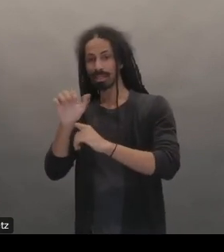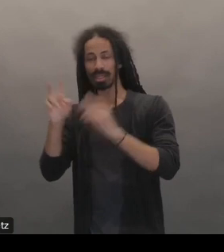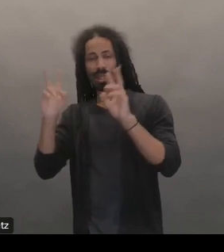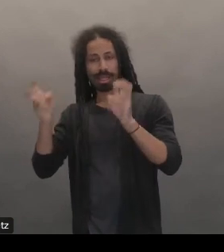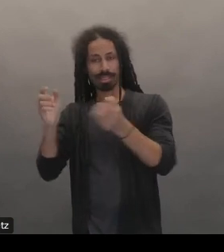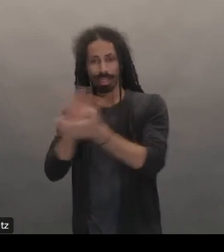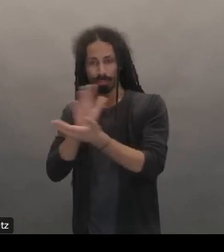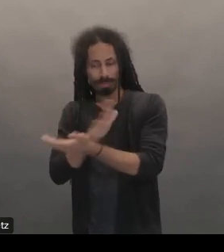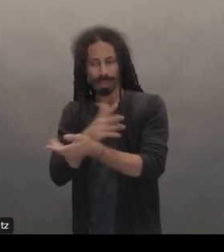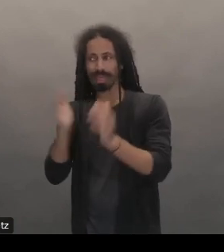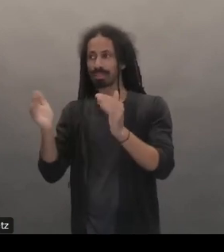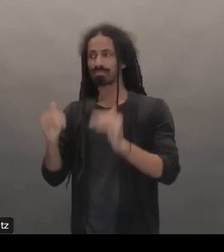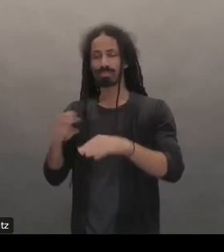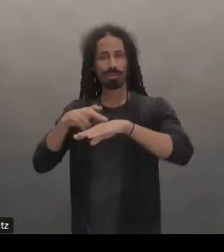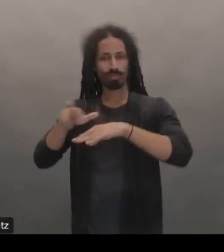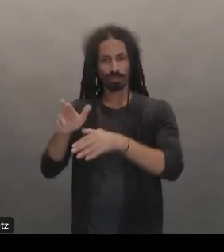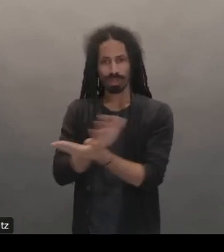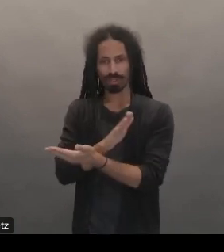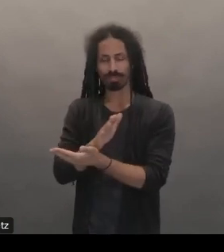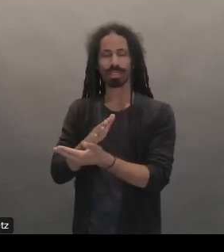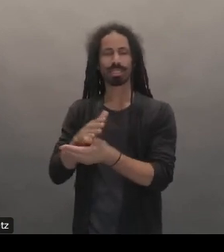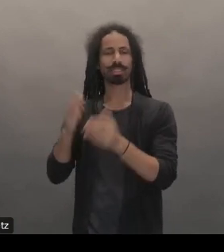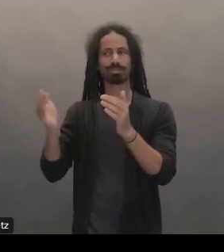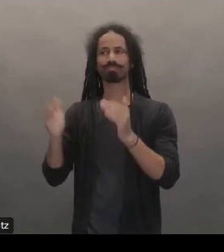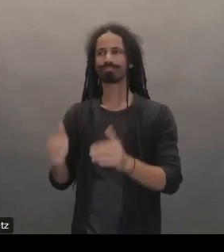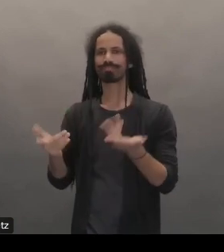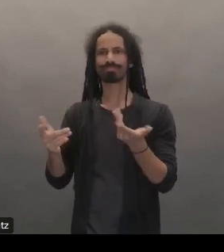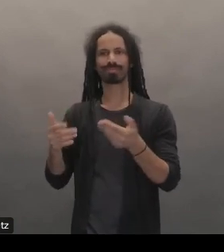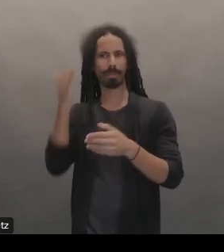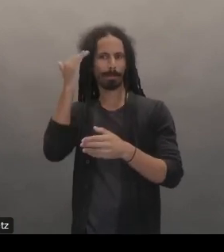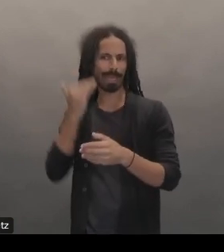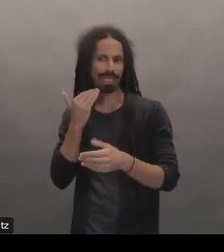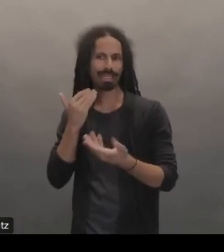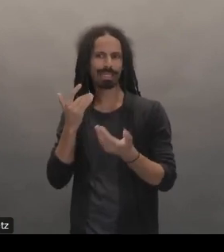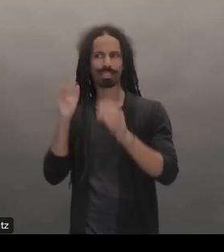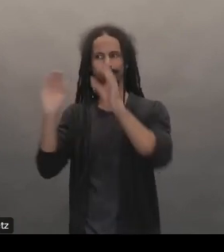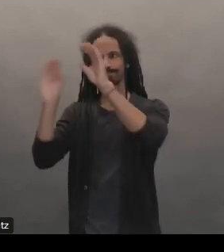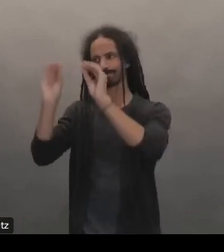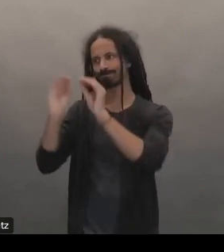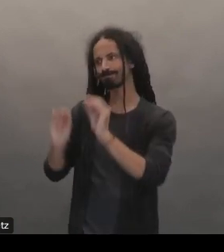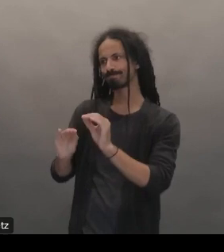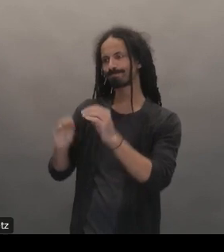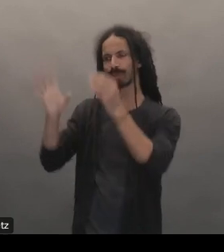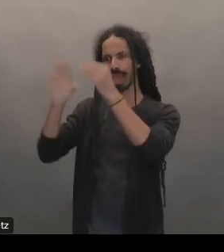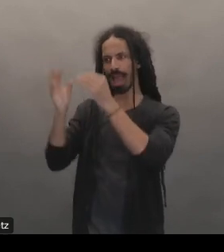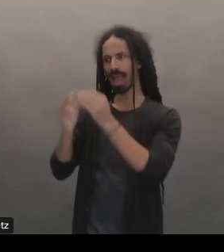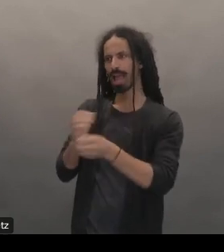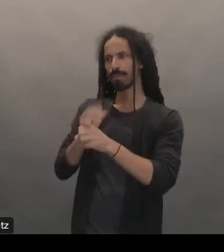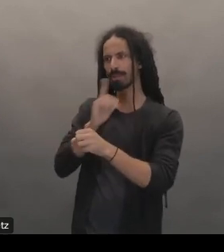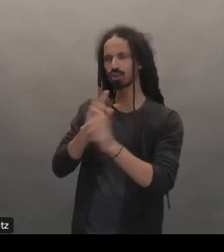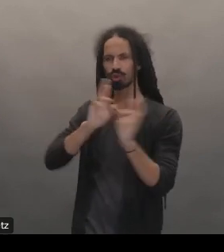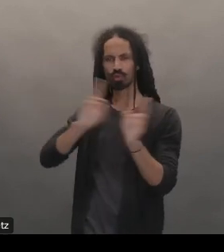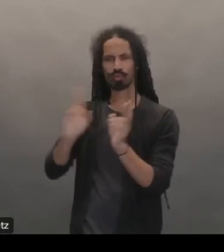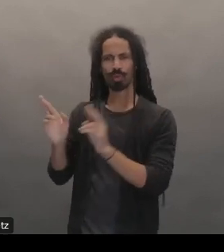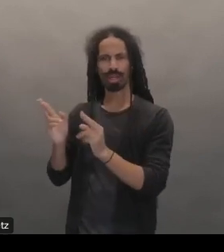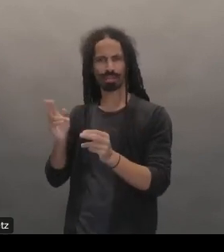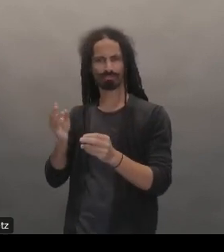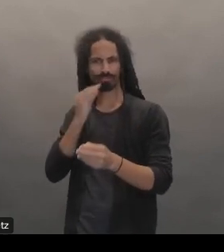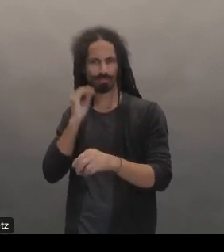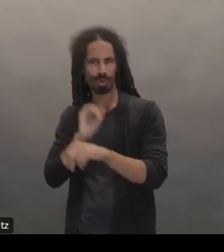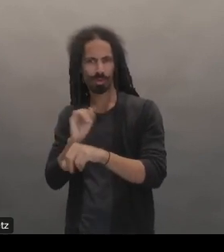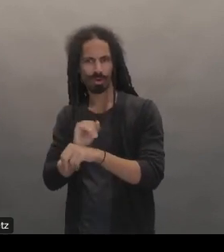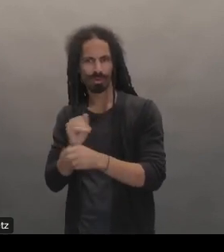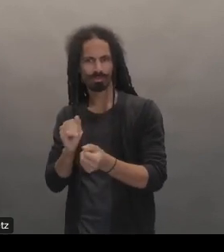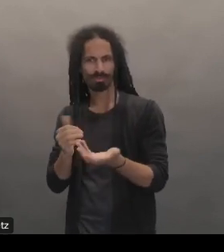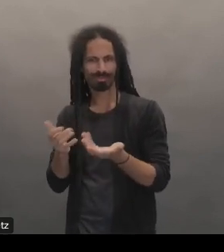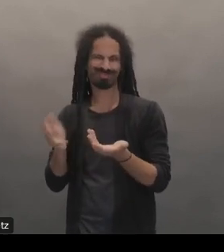going, you could have some headings in there to remind you, whatever pieces of this you want to make sure that you do, but that can just be a little